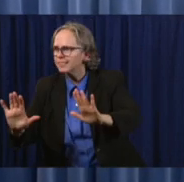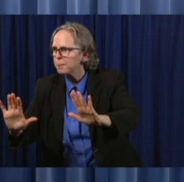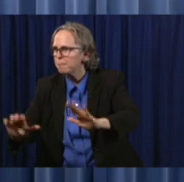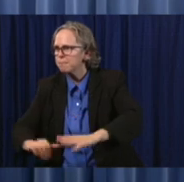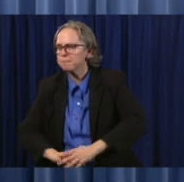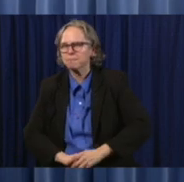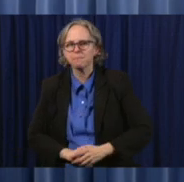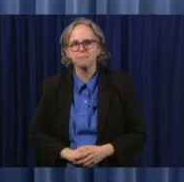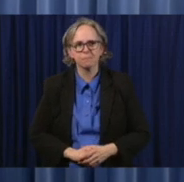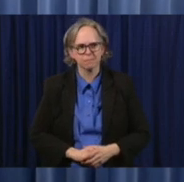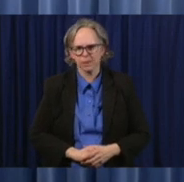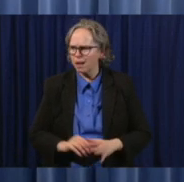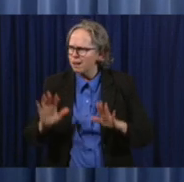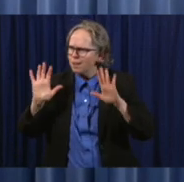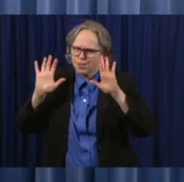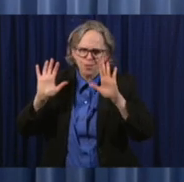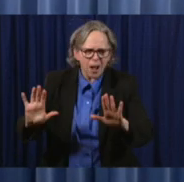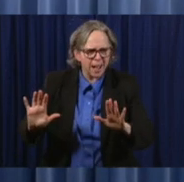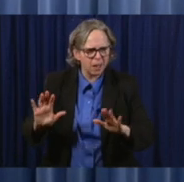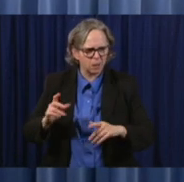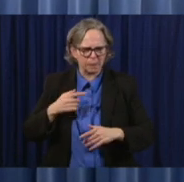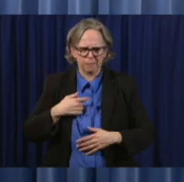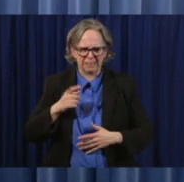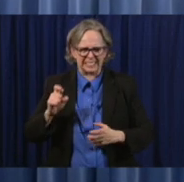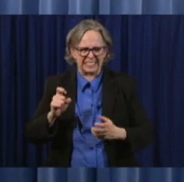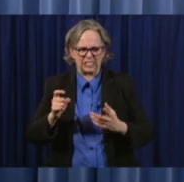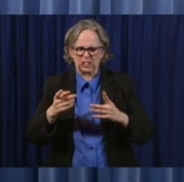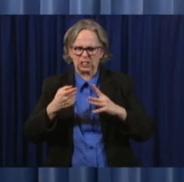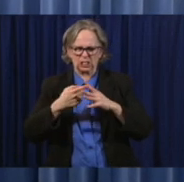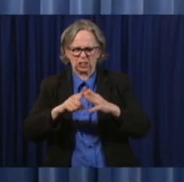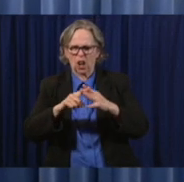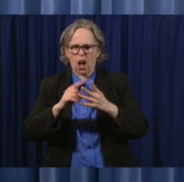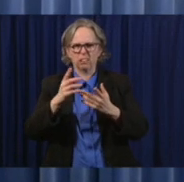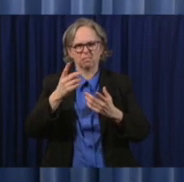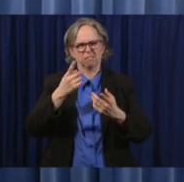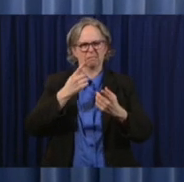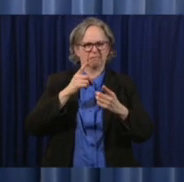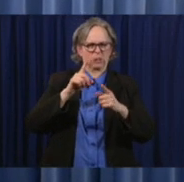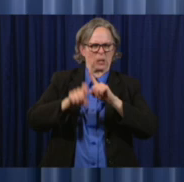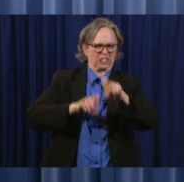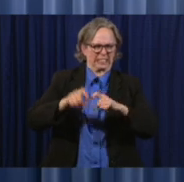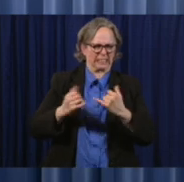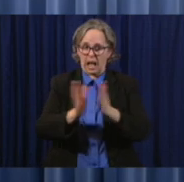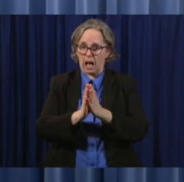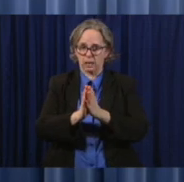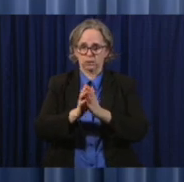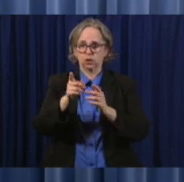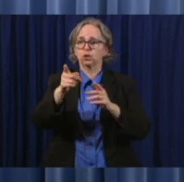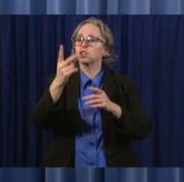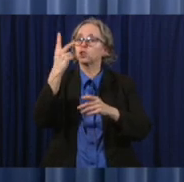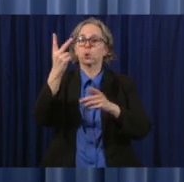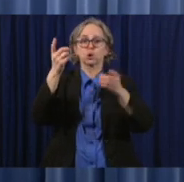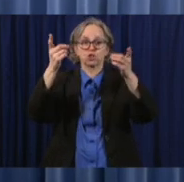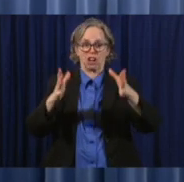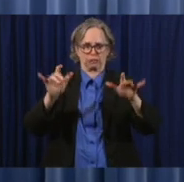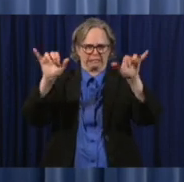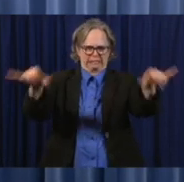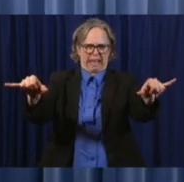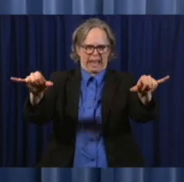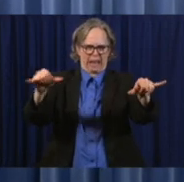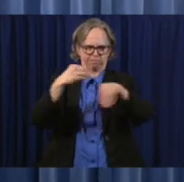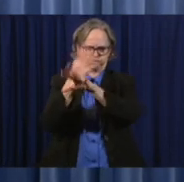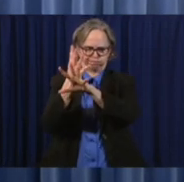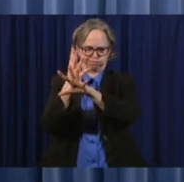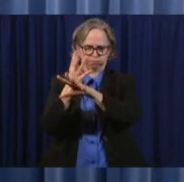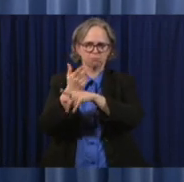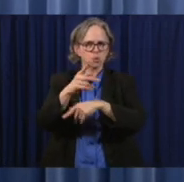That was great. I think we better get to some questions. And so what we're going to do for everyone out there, direct a question to the